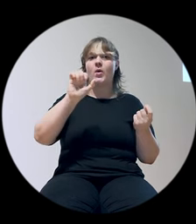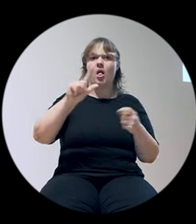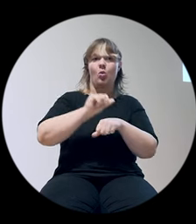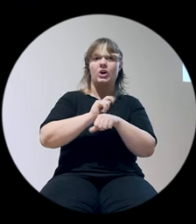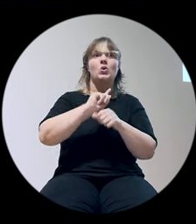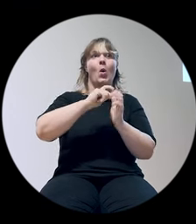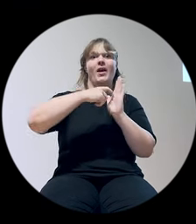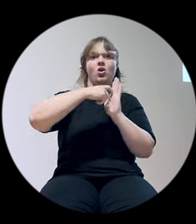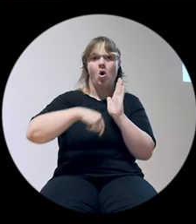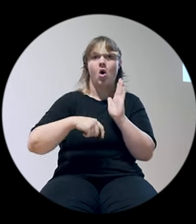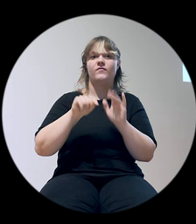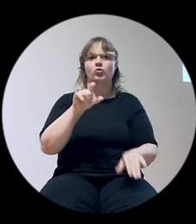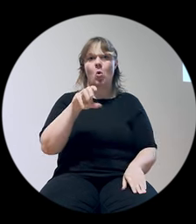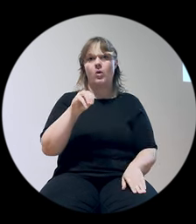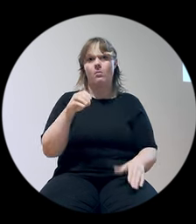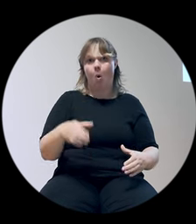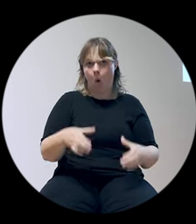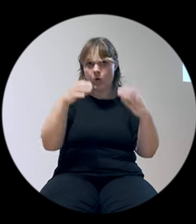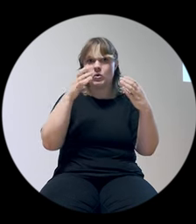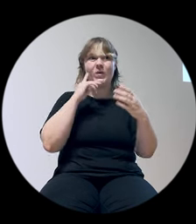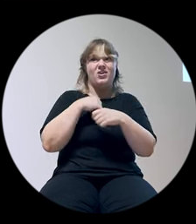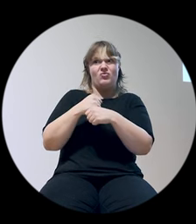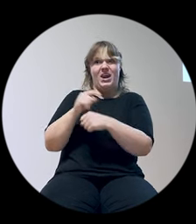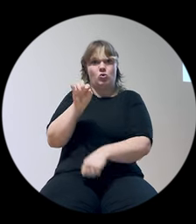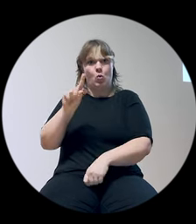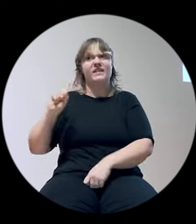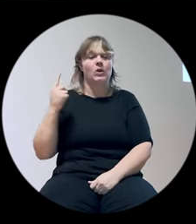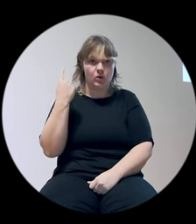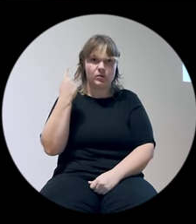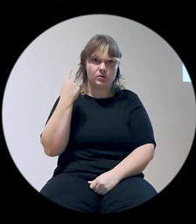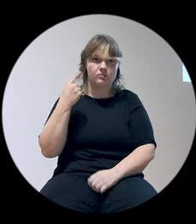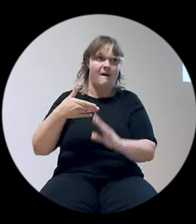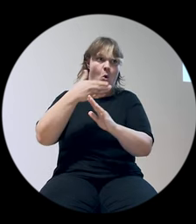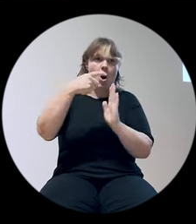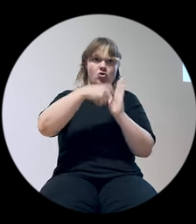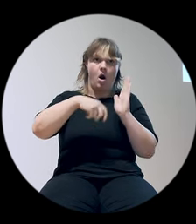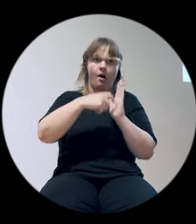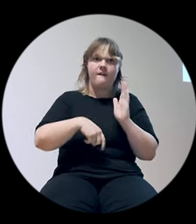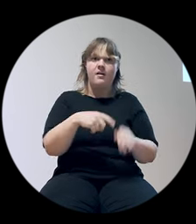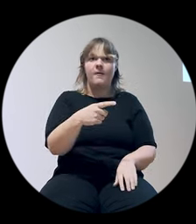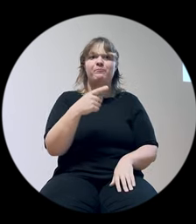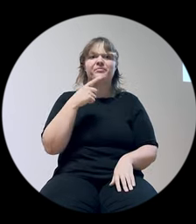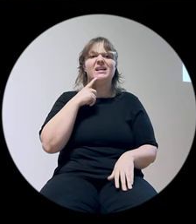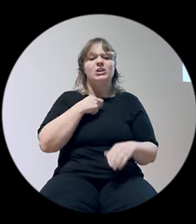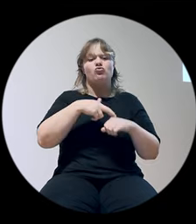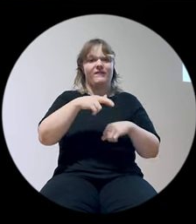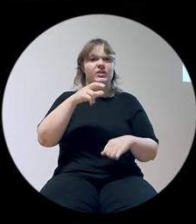poles, we create all of our tools first. And so this is a reference to